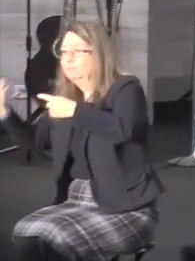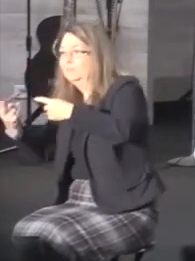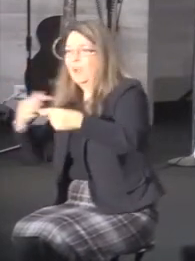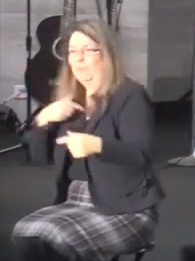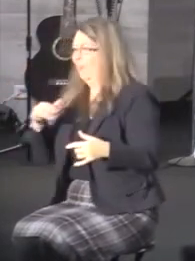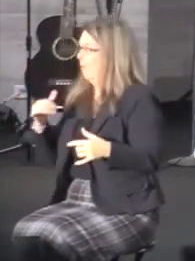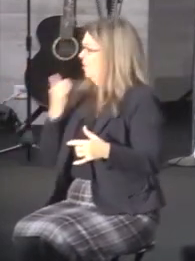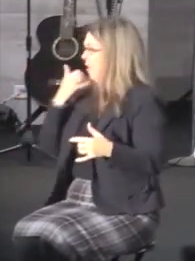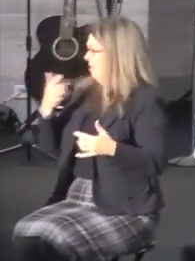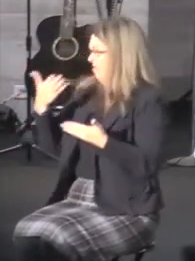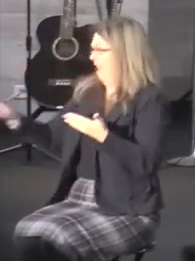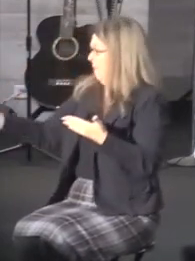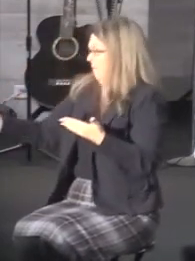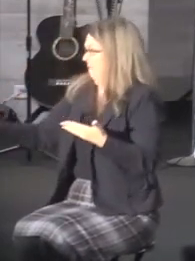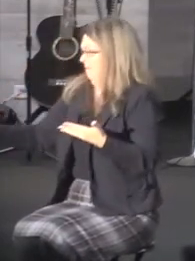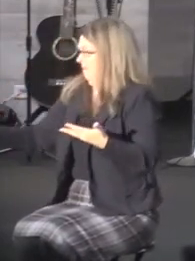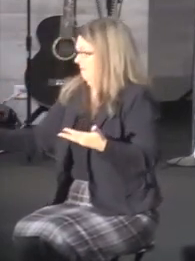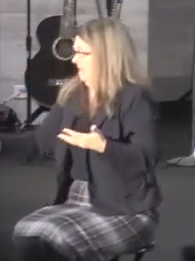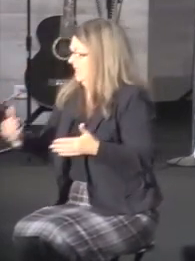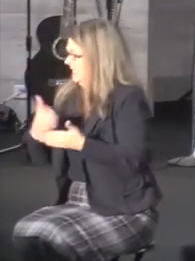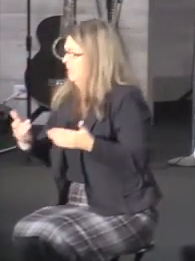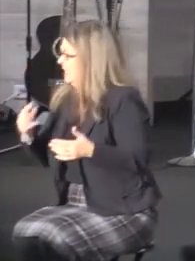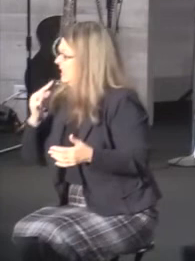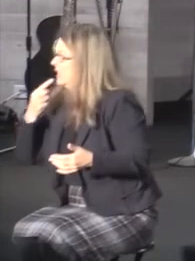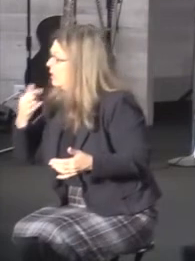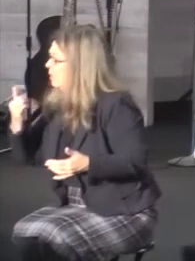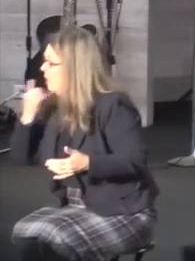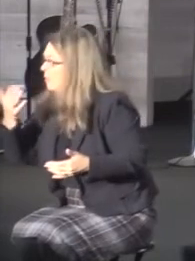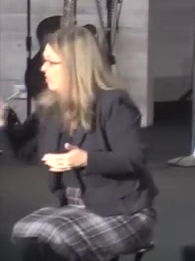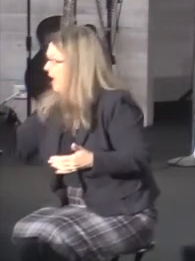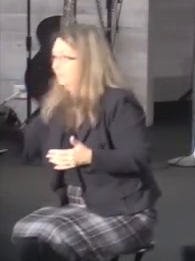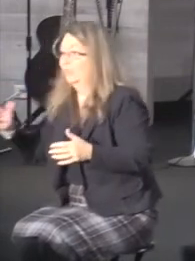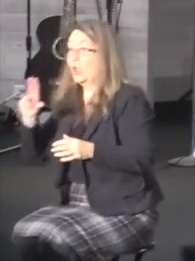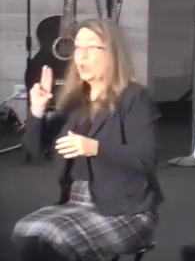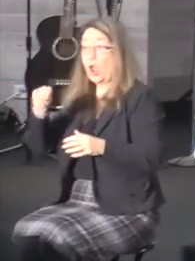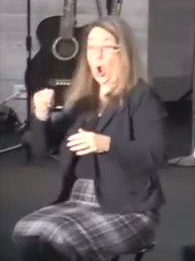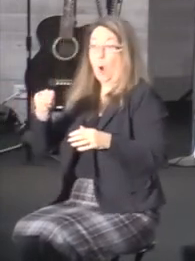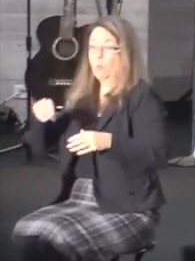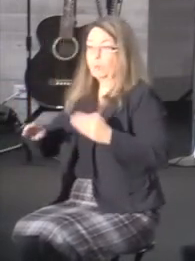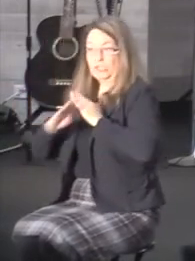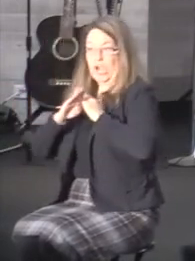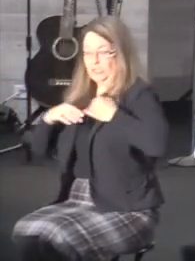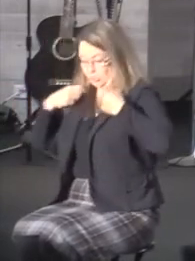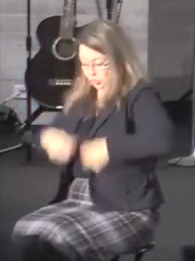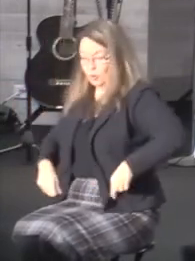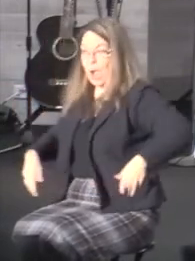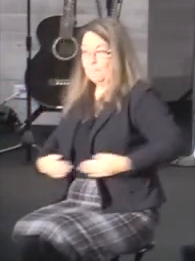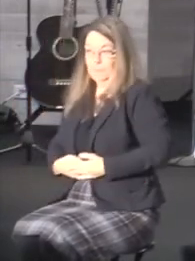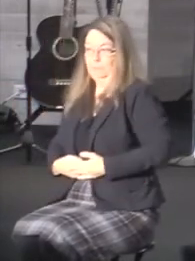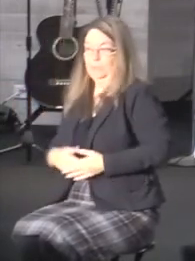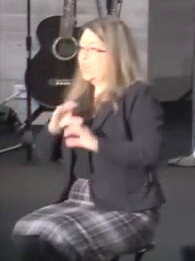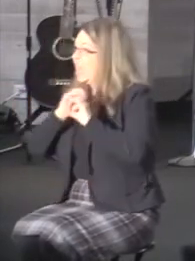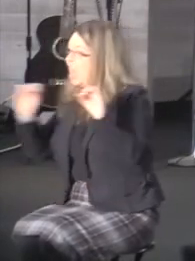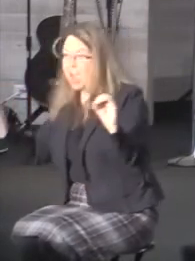what is wrong with these people? I mean, there's something seriously wrong with you. And they have no straps at all on their entire body.